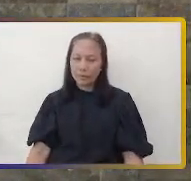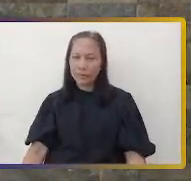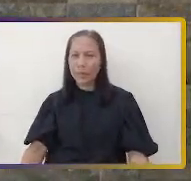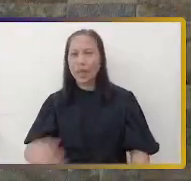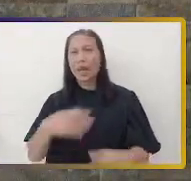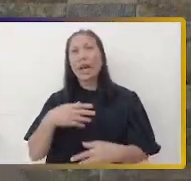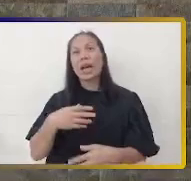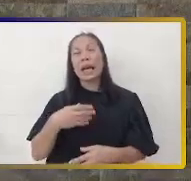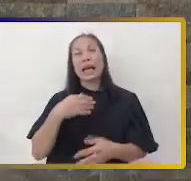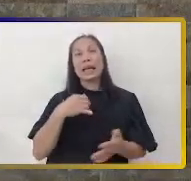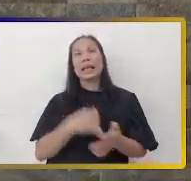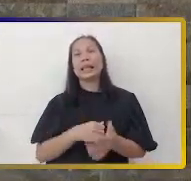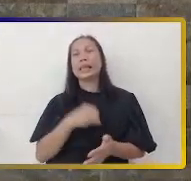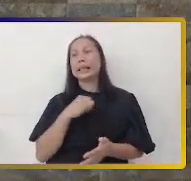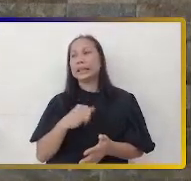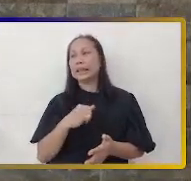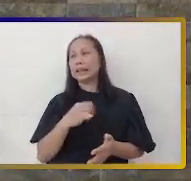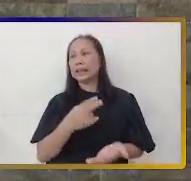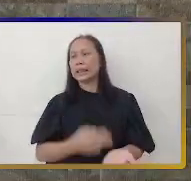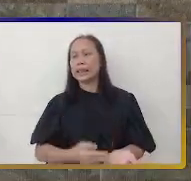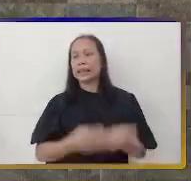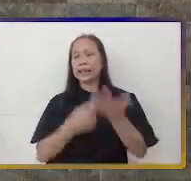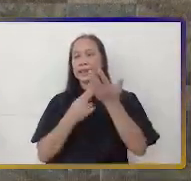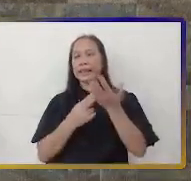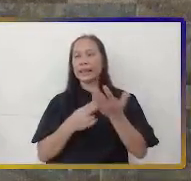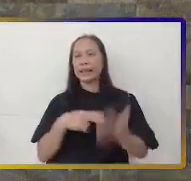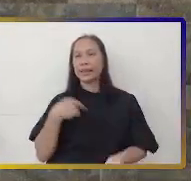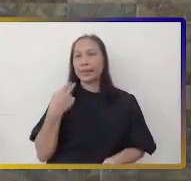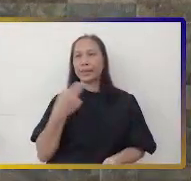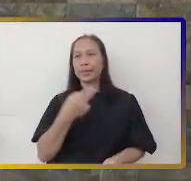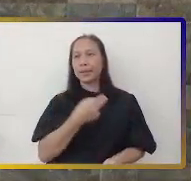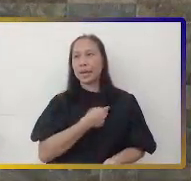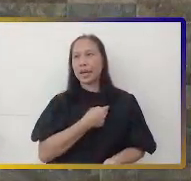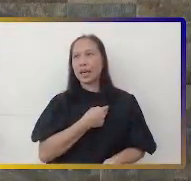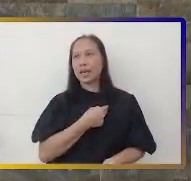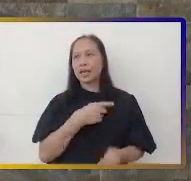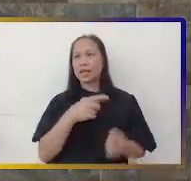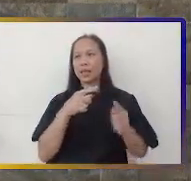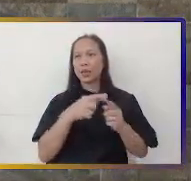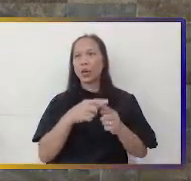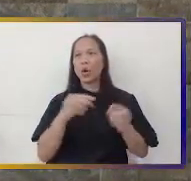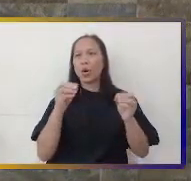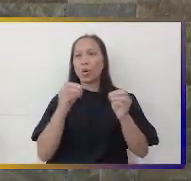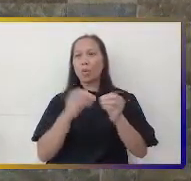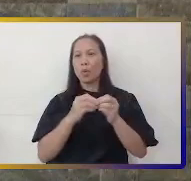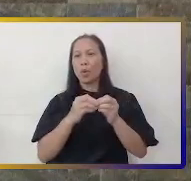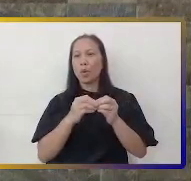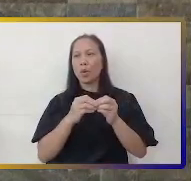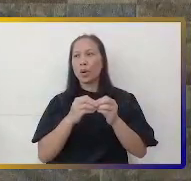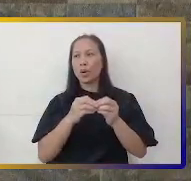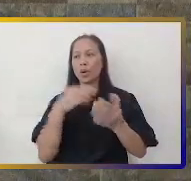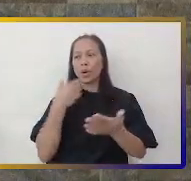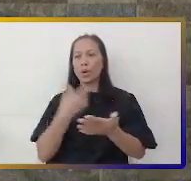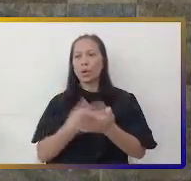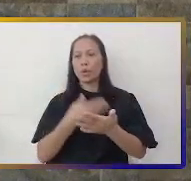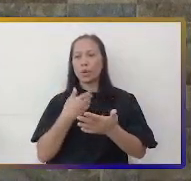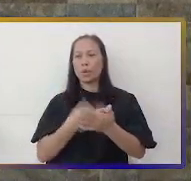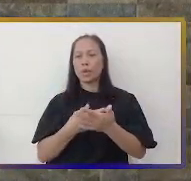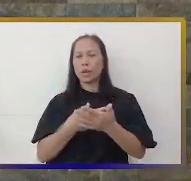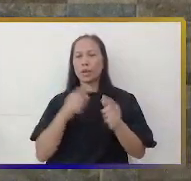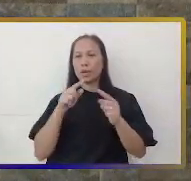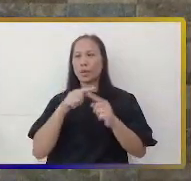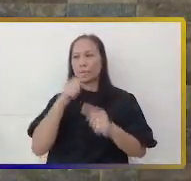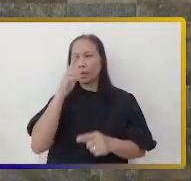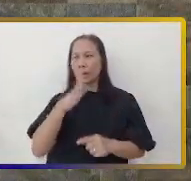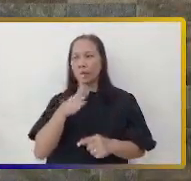God you see and the best part of this Ito po mga kapatid The Best part is that it